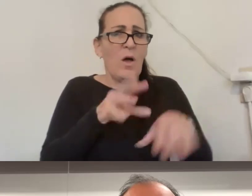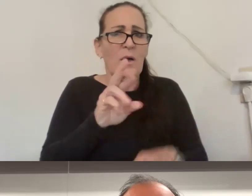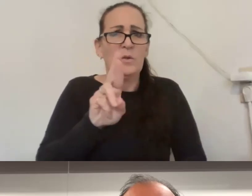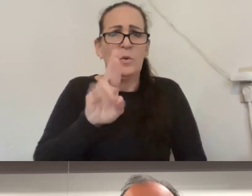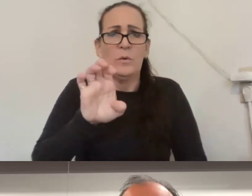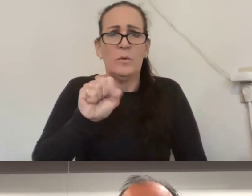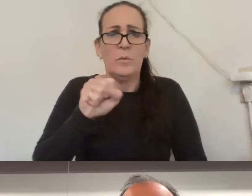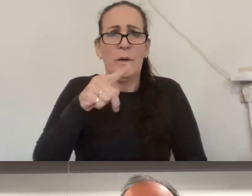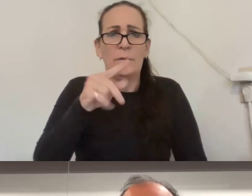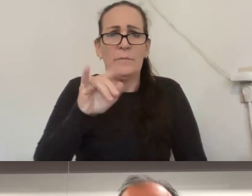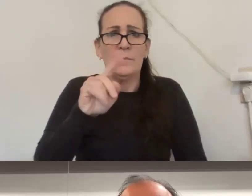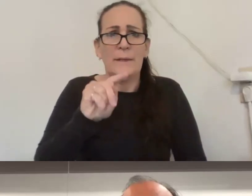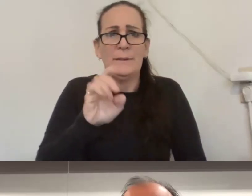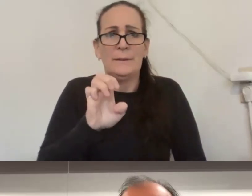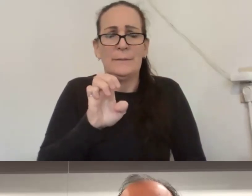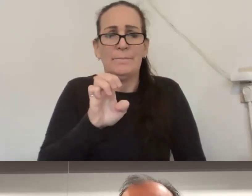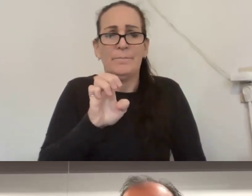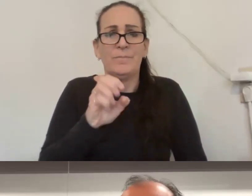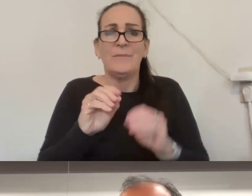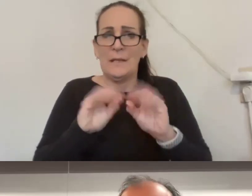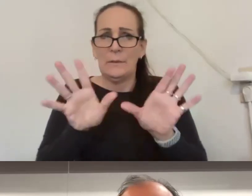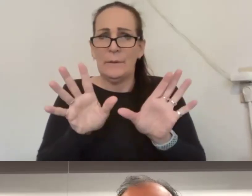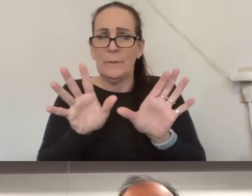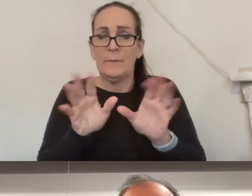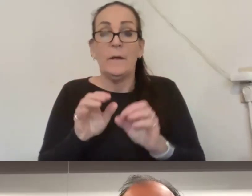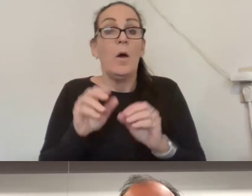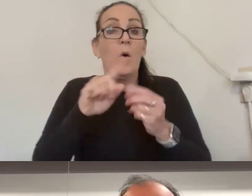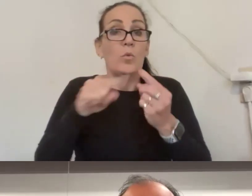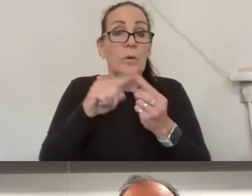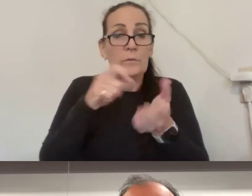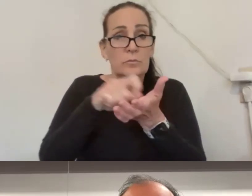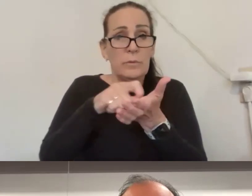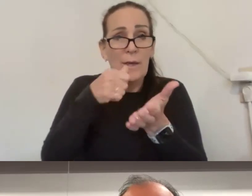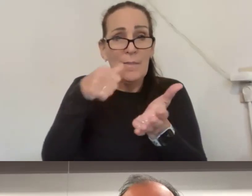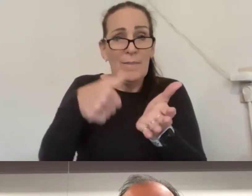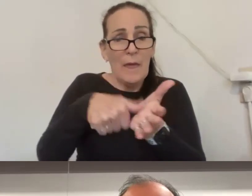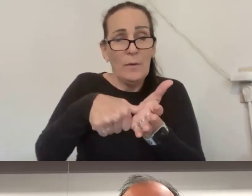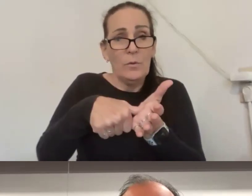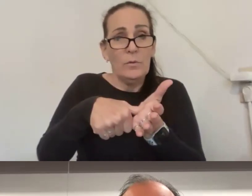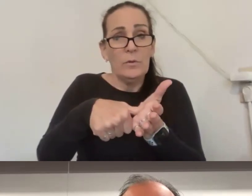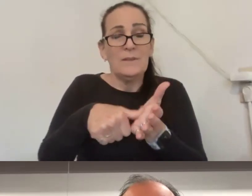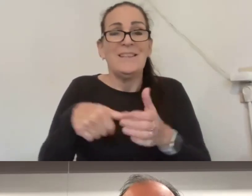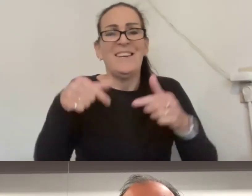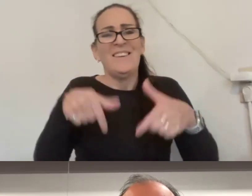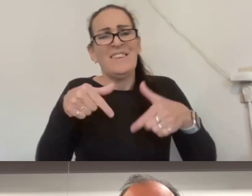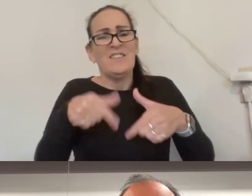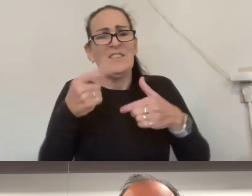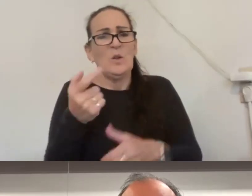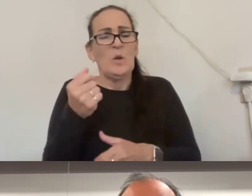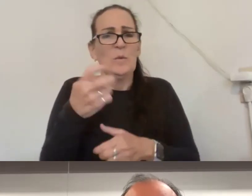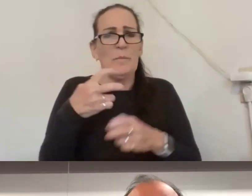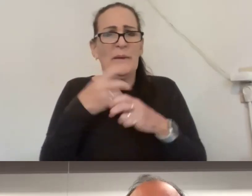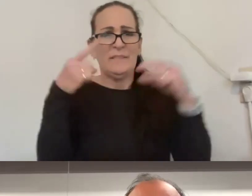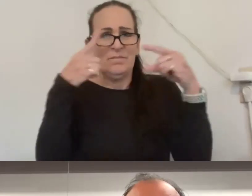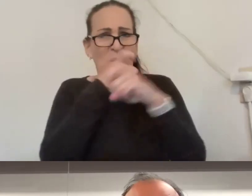benefits is clear. So when you're putting the letter together, because this is a little bit of a in the weeds issue, but it